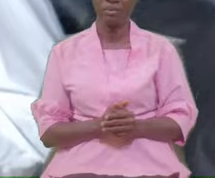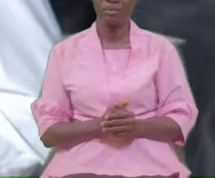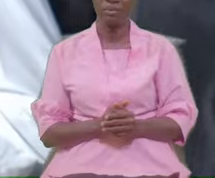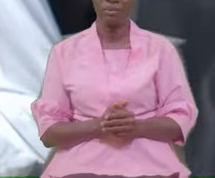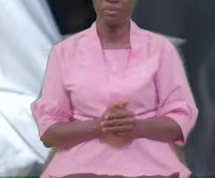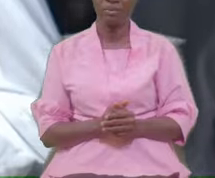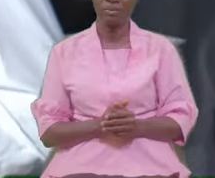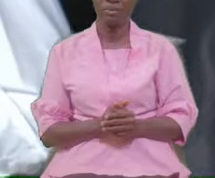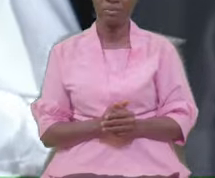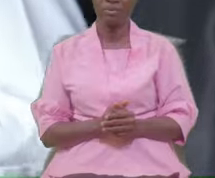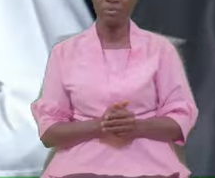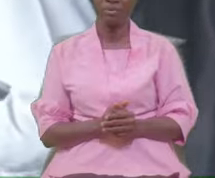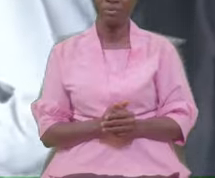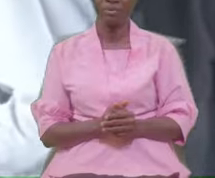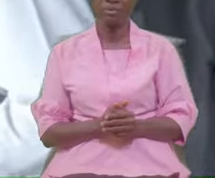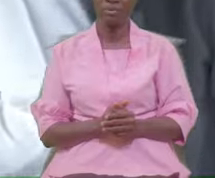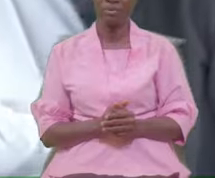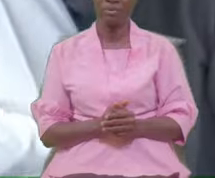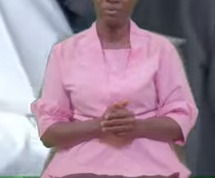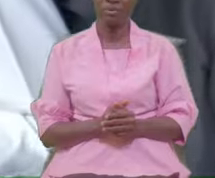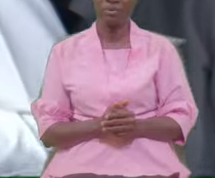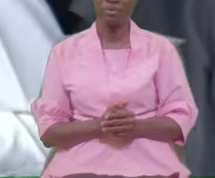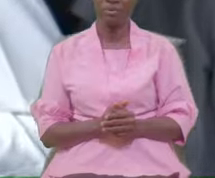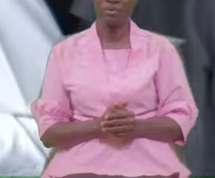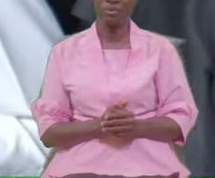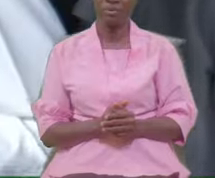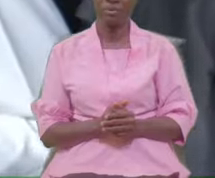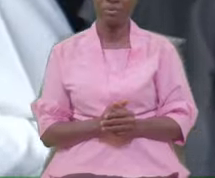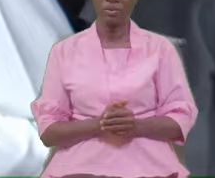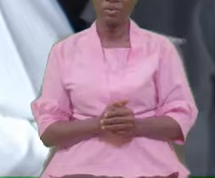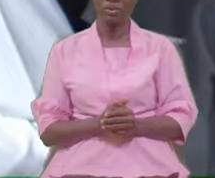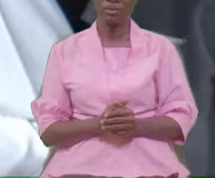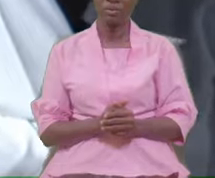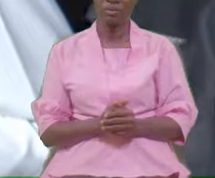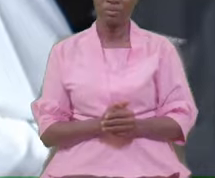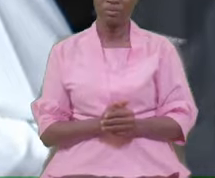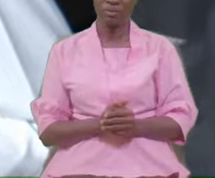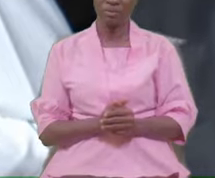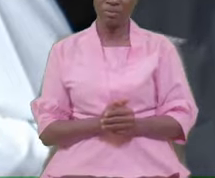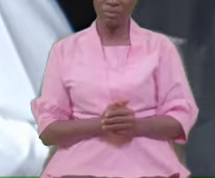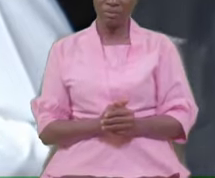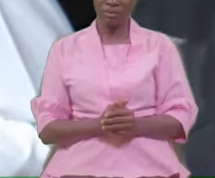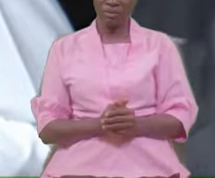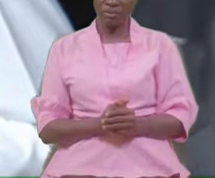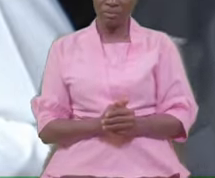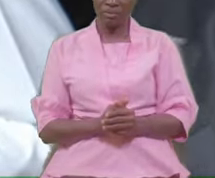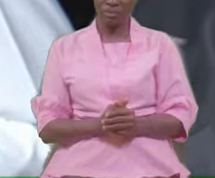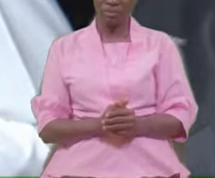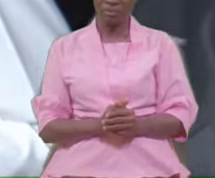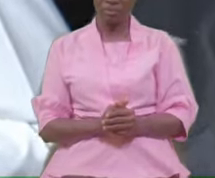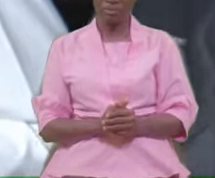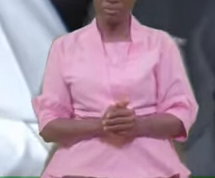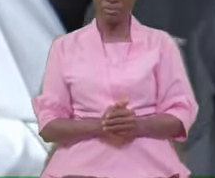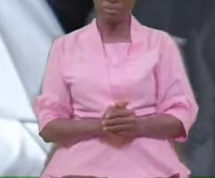to the form submit online will be able to get in touch with you if you